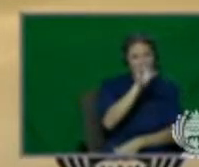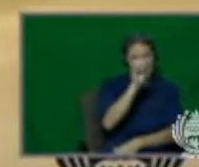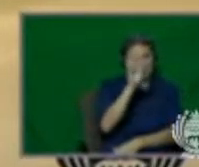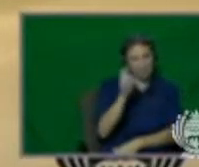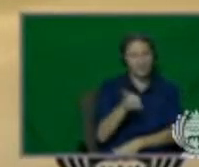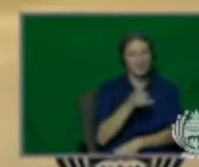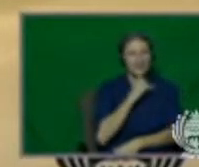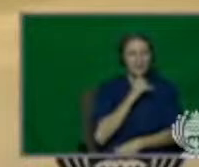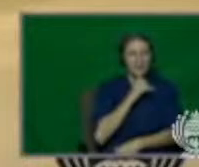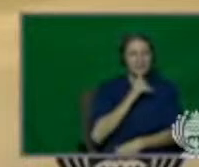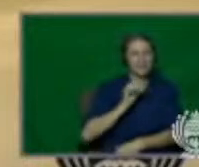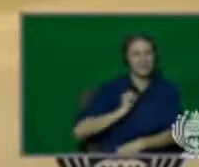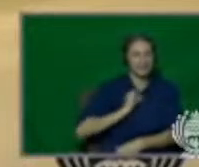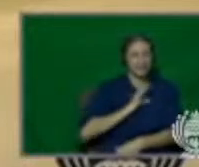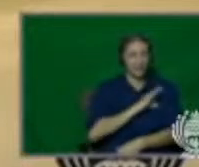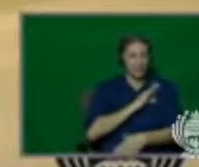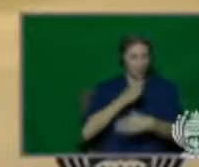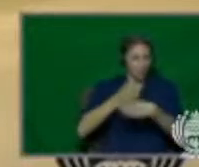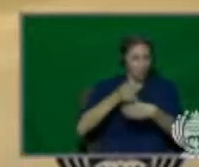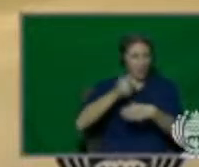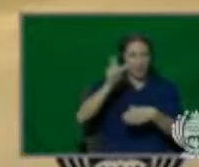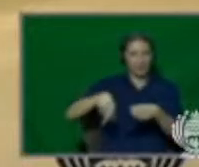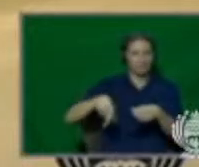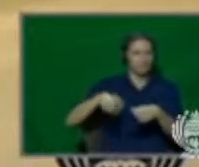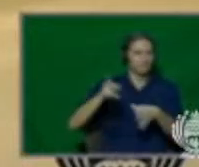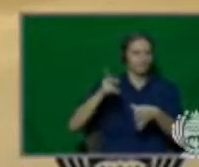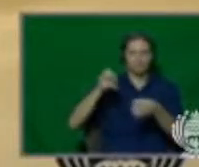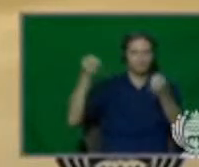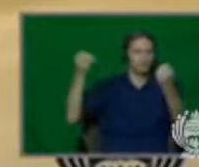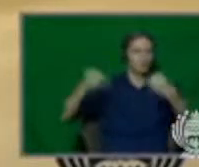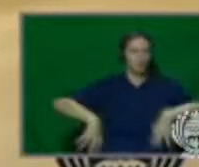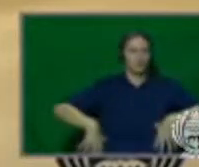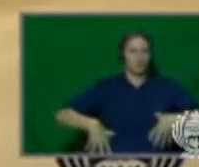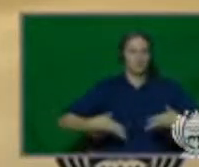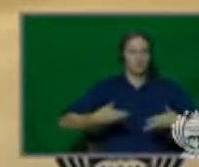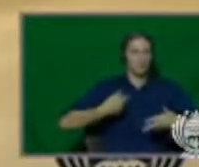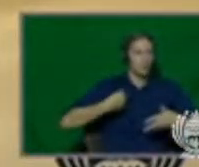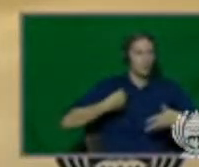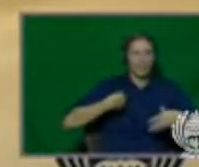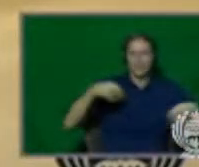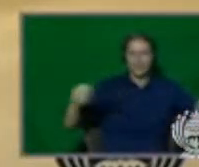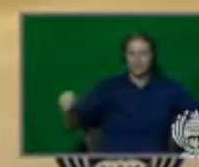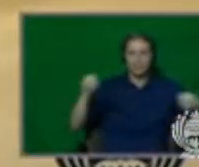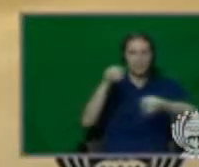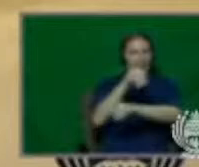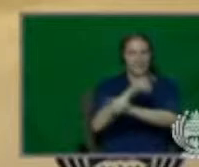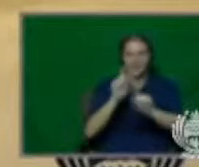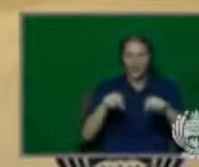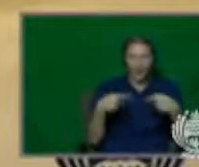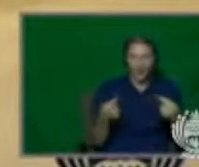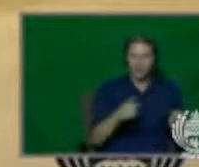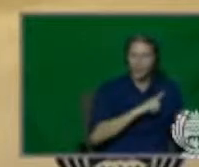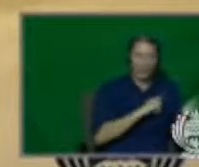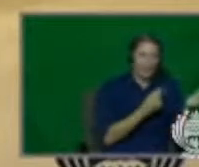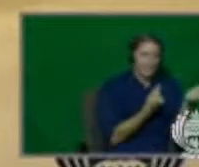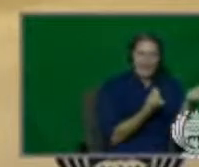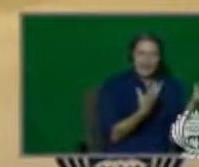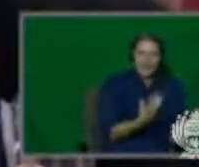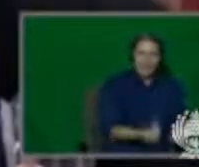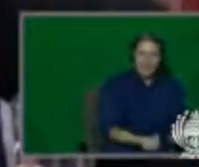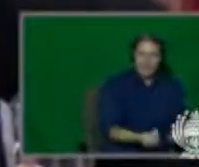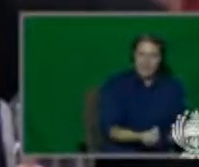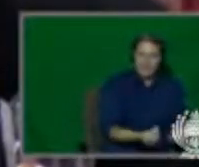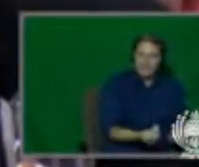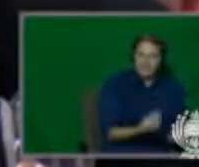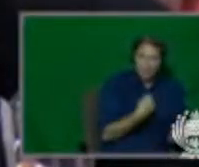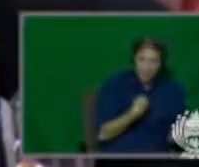We did not have enough money to retain or replace them, even after reprioritizing funds budgeted